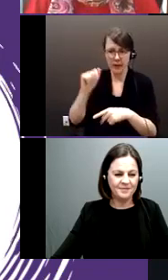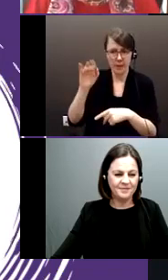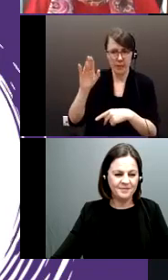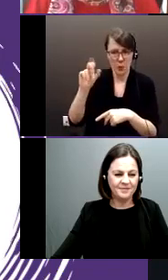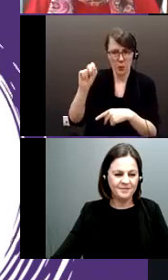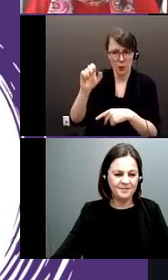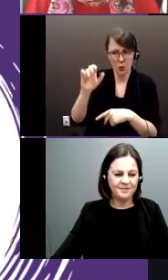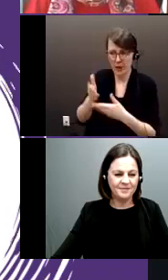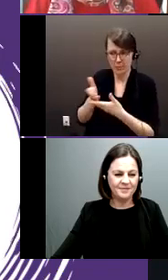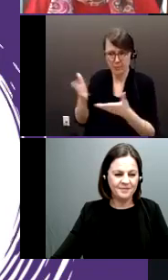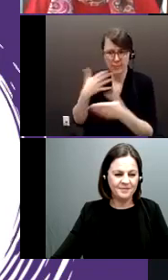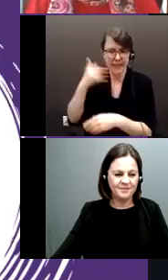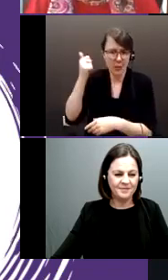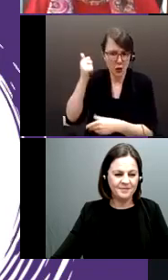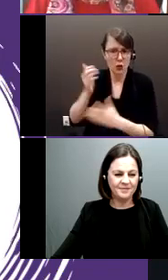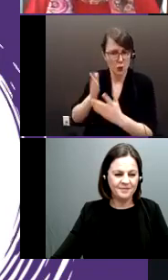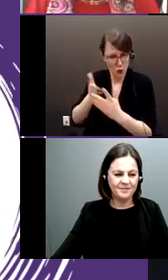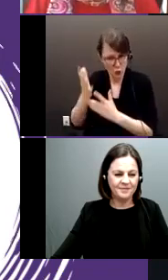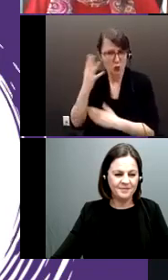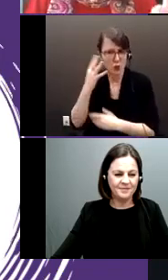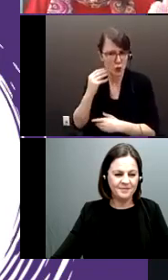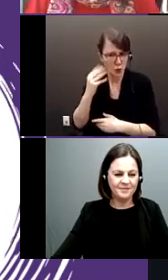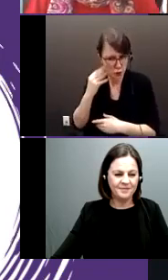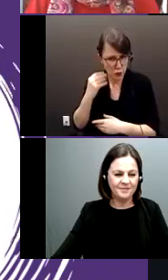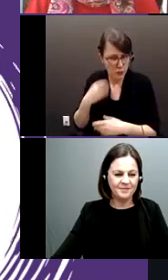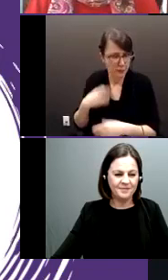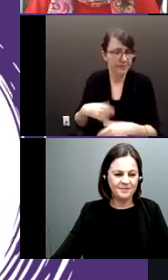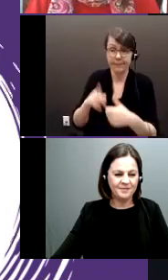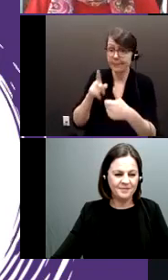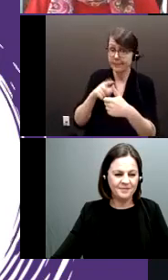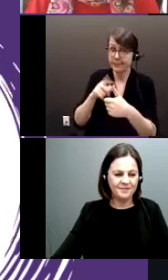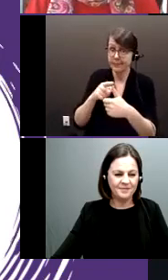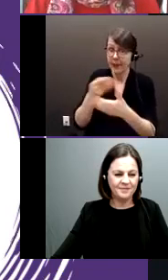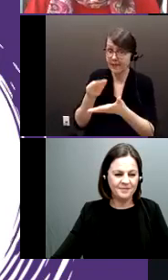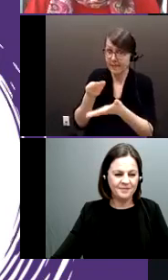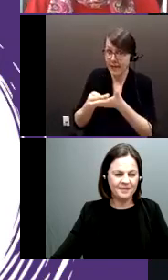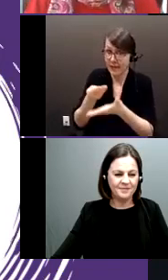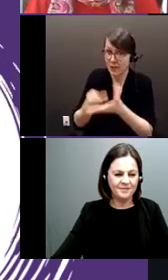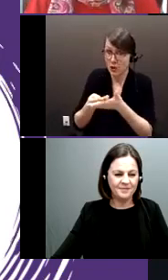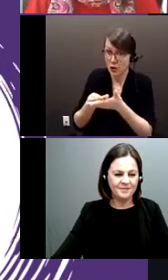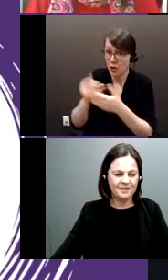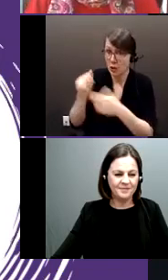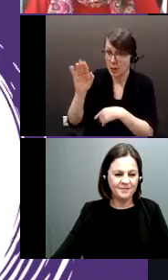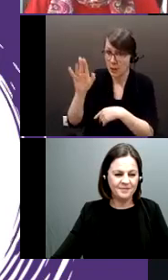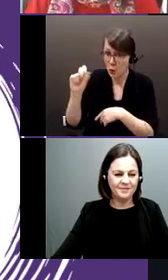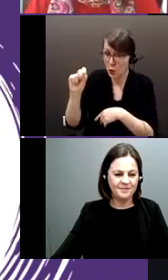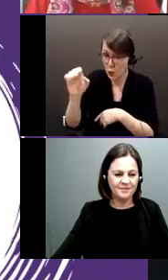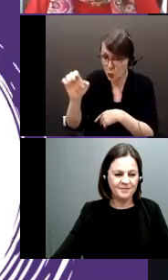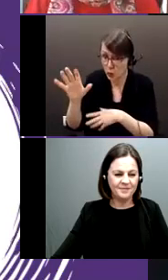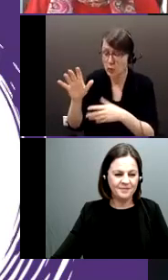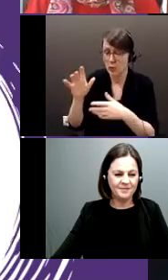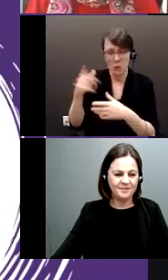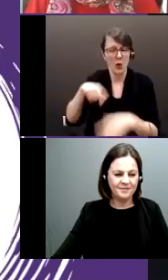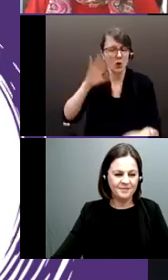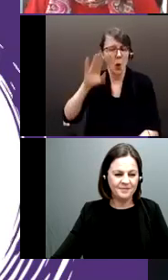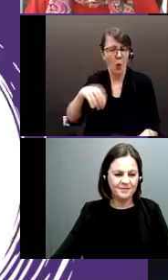be experiencing. We talk about the financial abuse, certainly. We know that that's out there. We